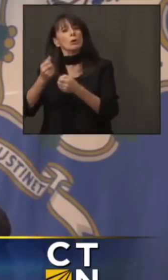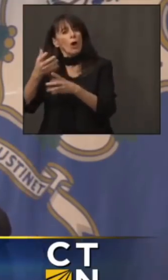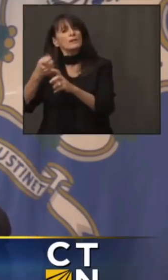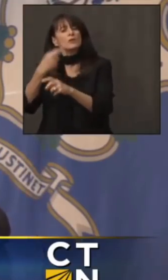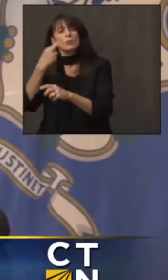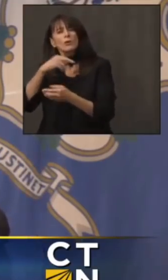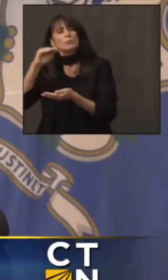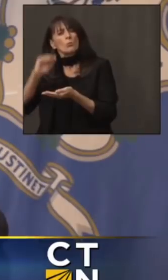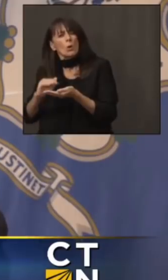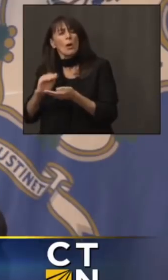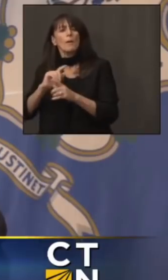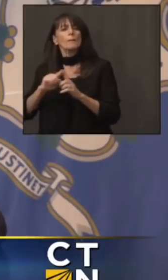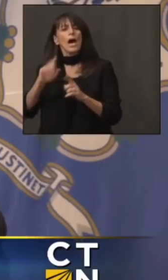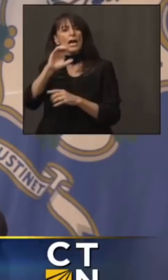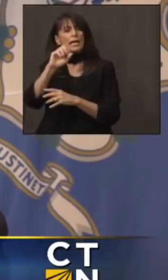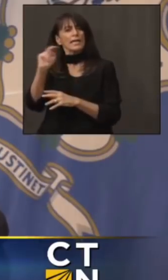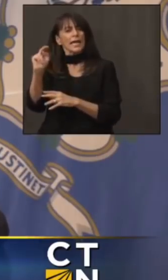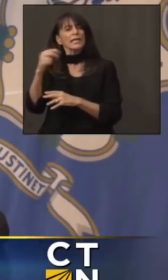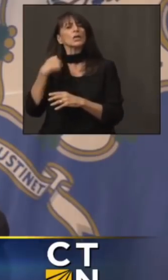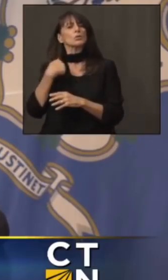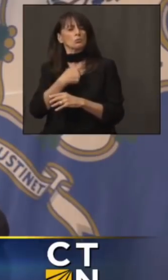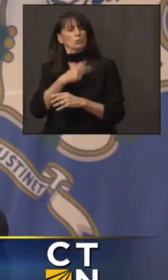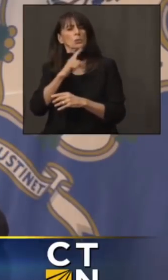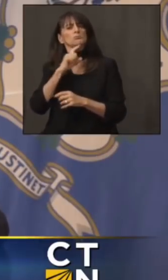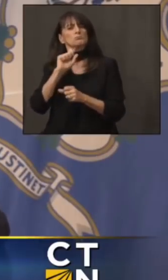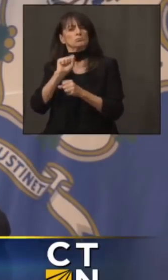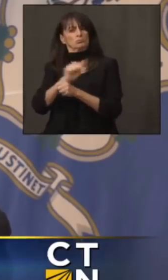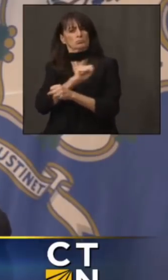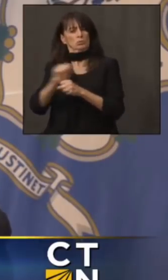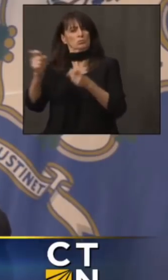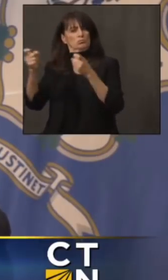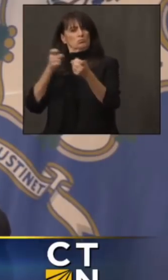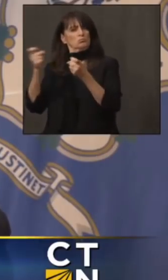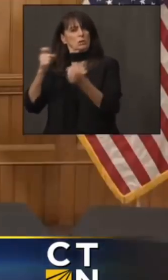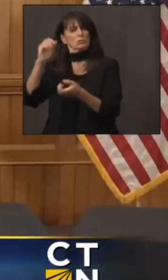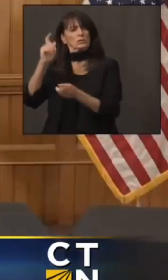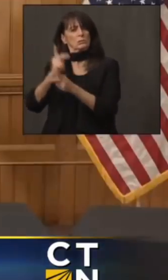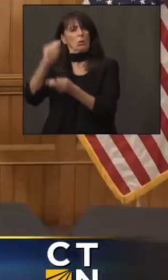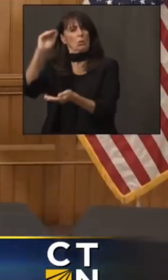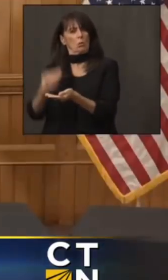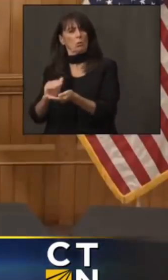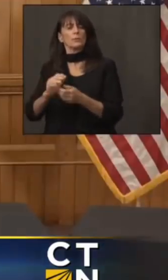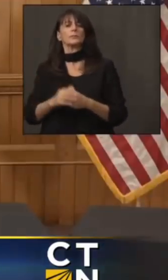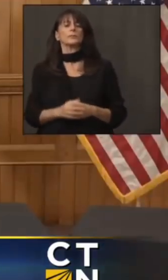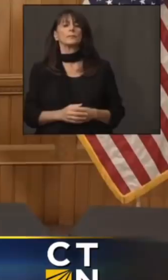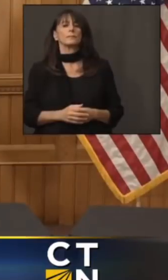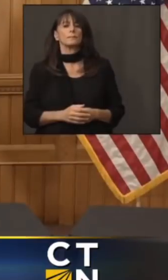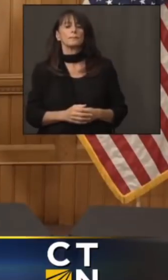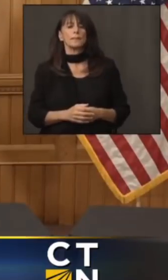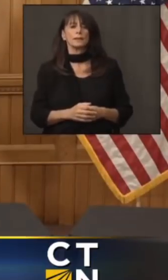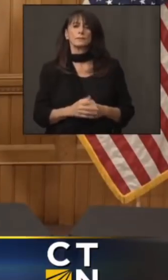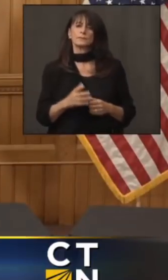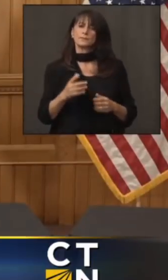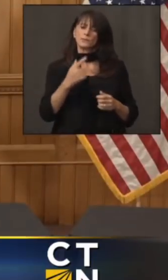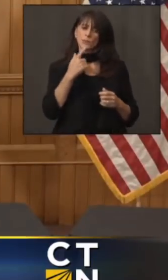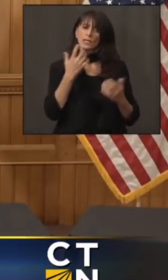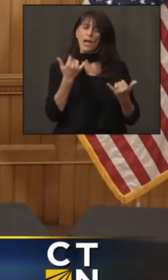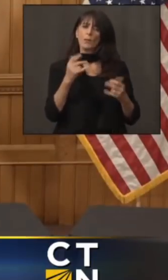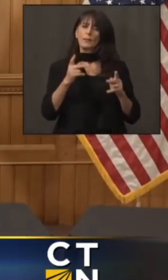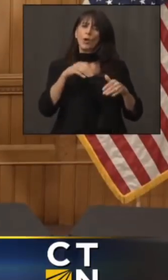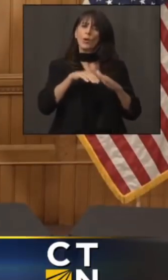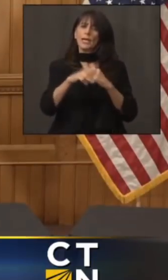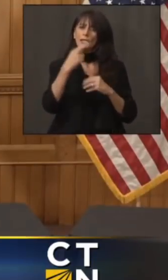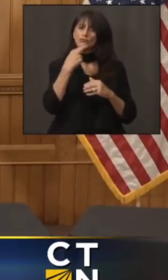I think so far here in Connecticut we've managed it pretty well. So let me ask you, since indoor dining has reopened, have